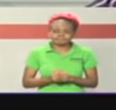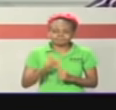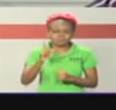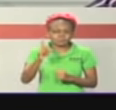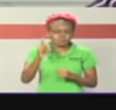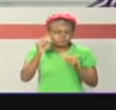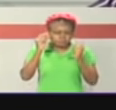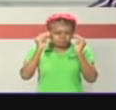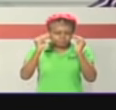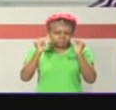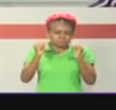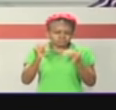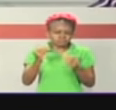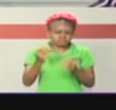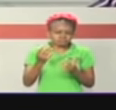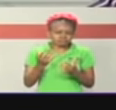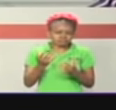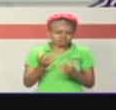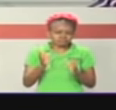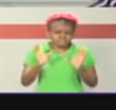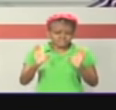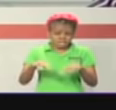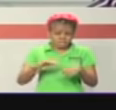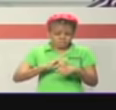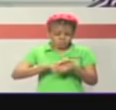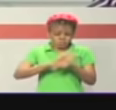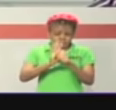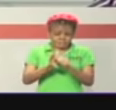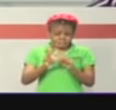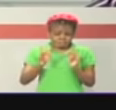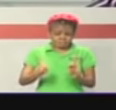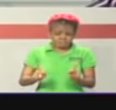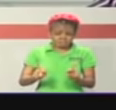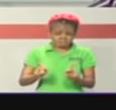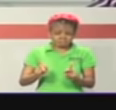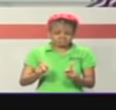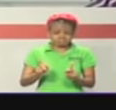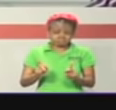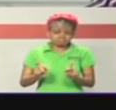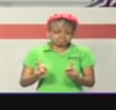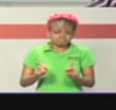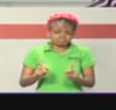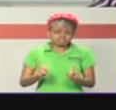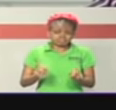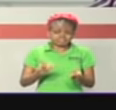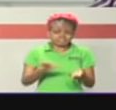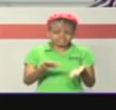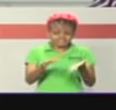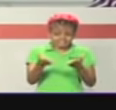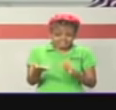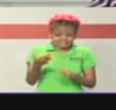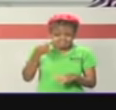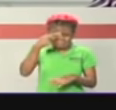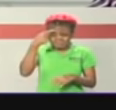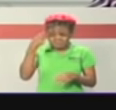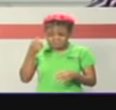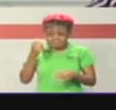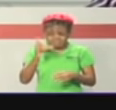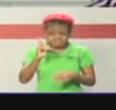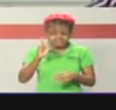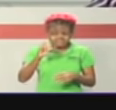COVID patients who would have passed away at hospital or otherwise as a result of the Delta virus, are they being